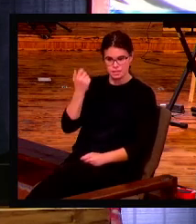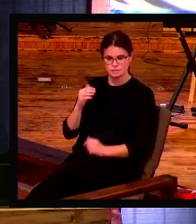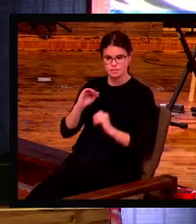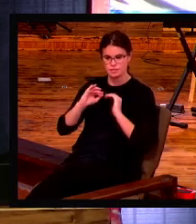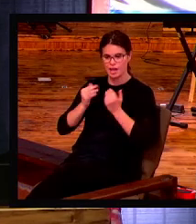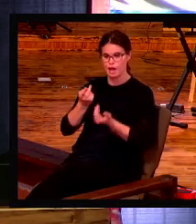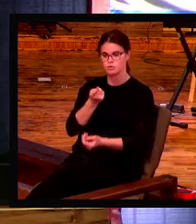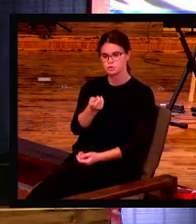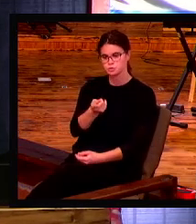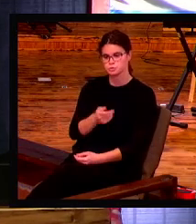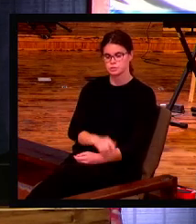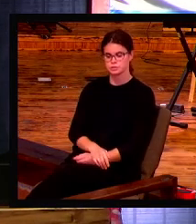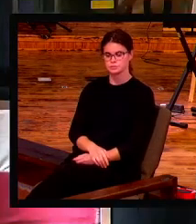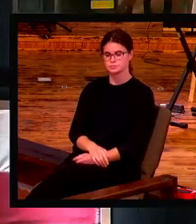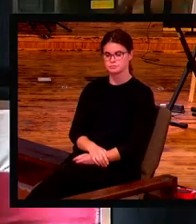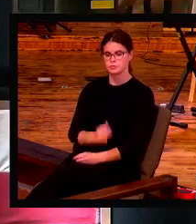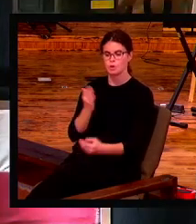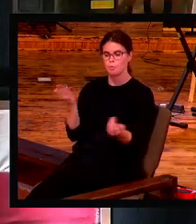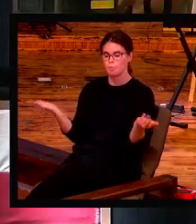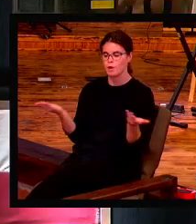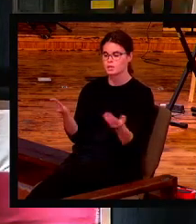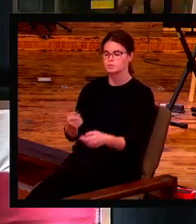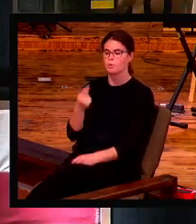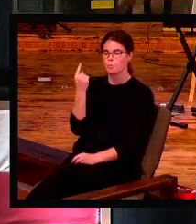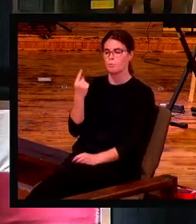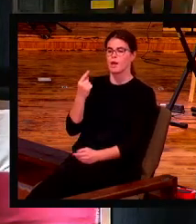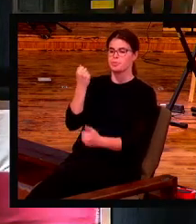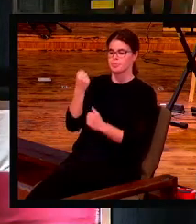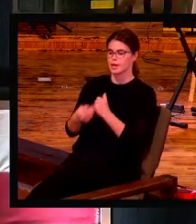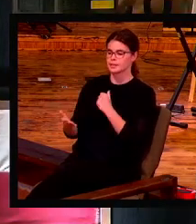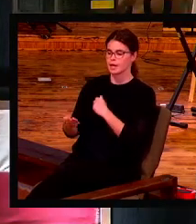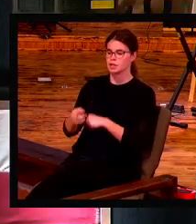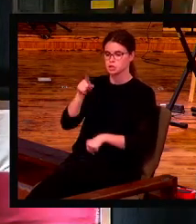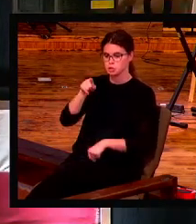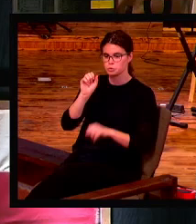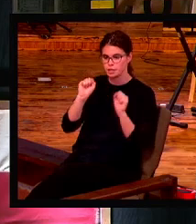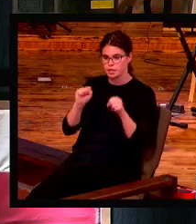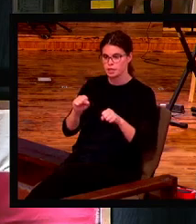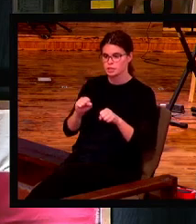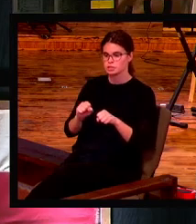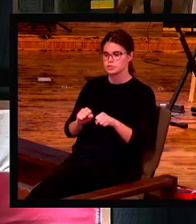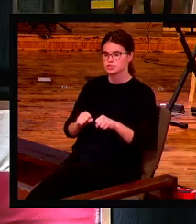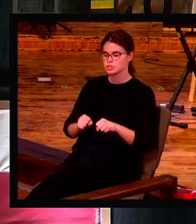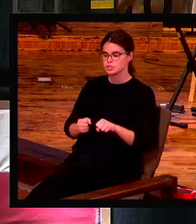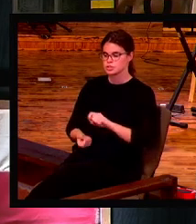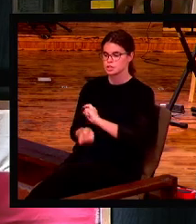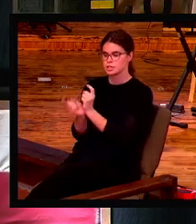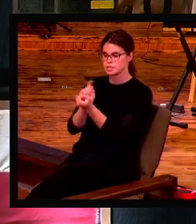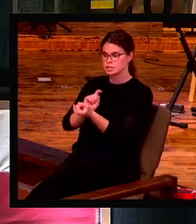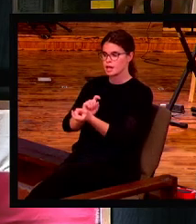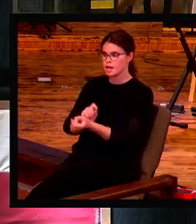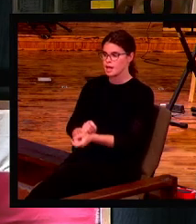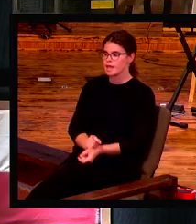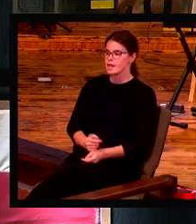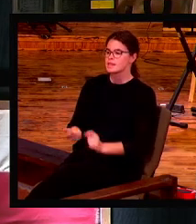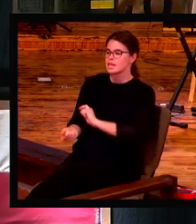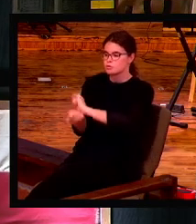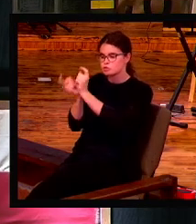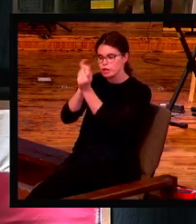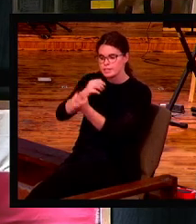What is the one thing that you can change that will change everything? Mm-hmm. Y'all are a smart group.